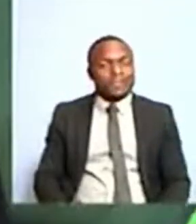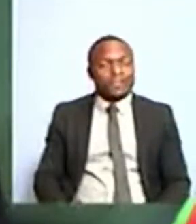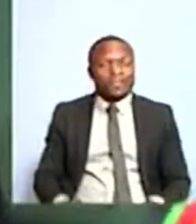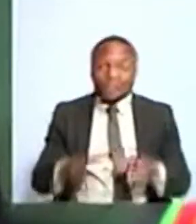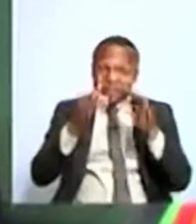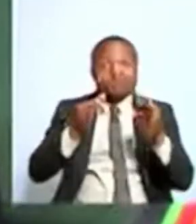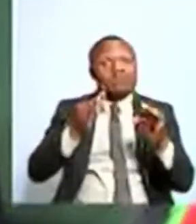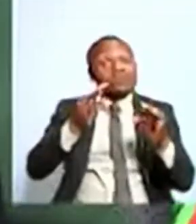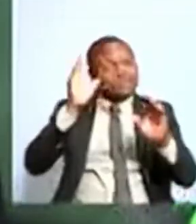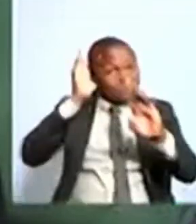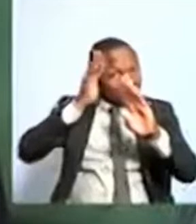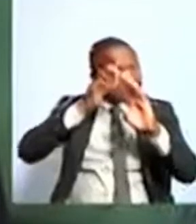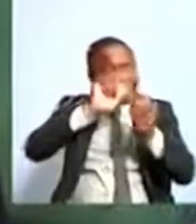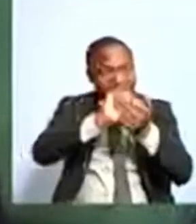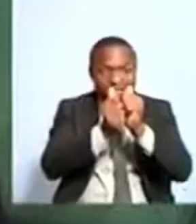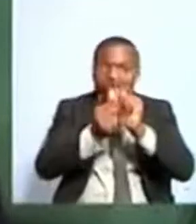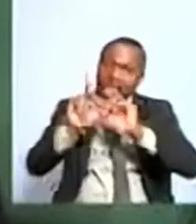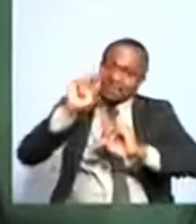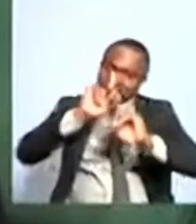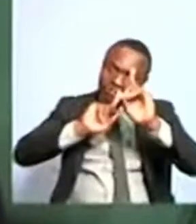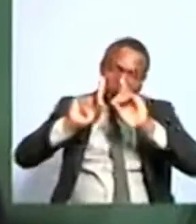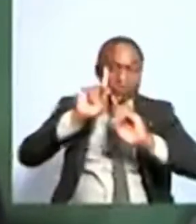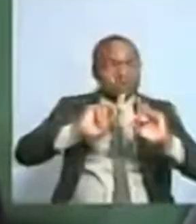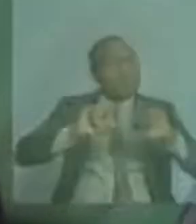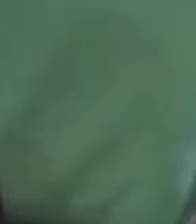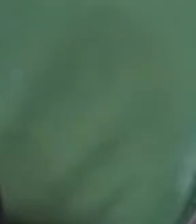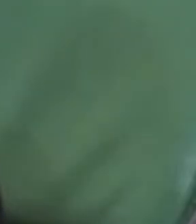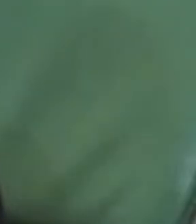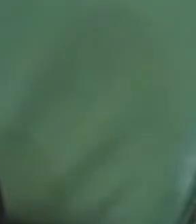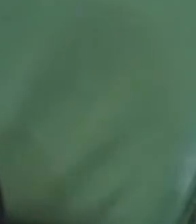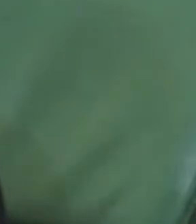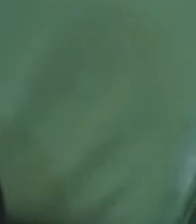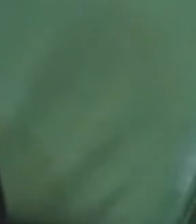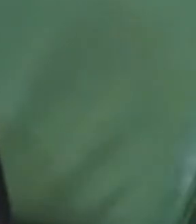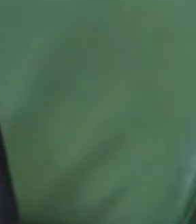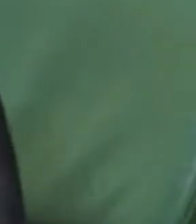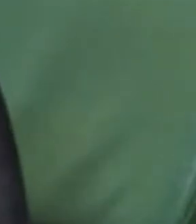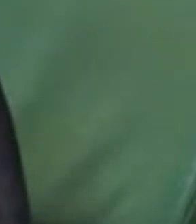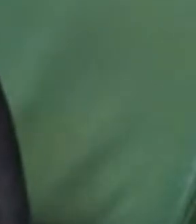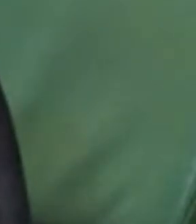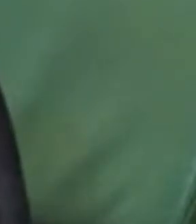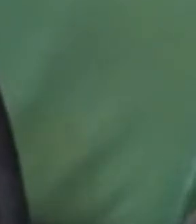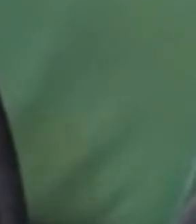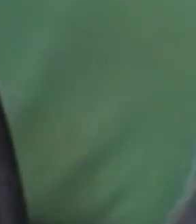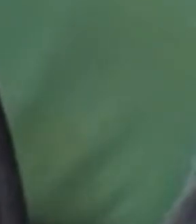If you stick to the amendment, the debate will be very tidy. You may proceed.